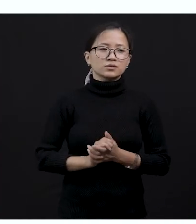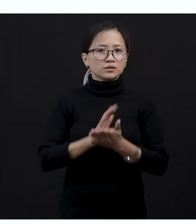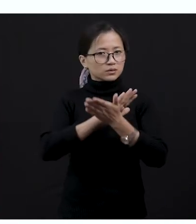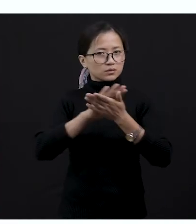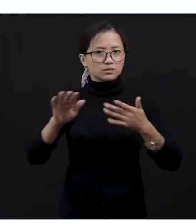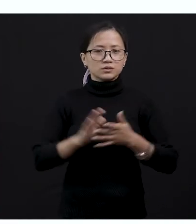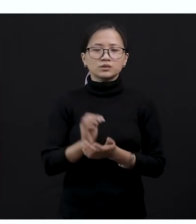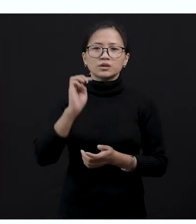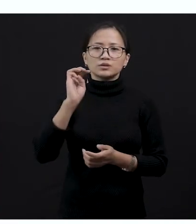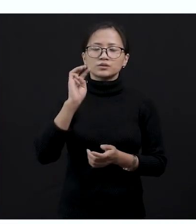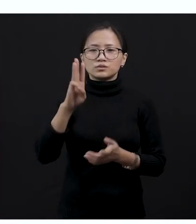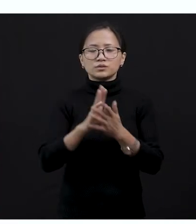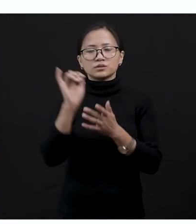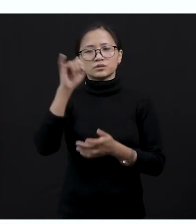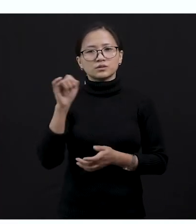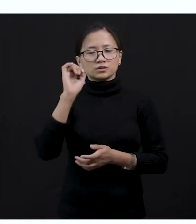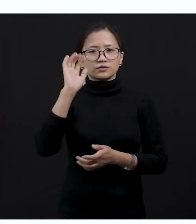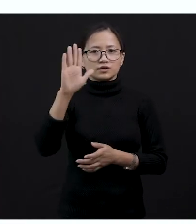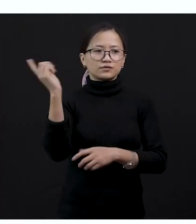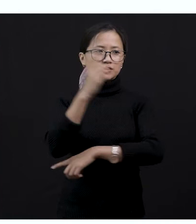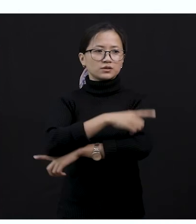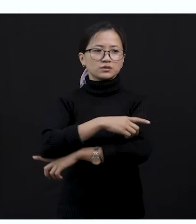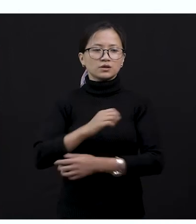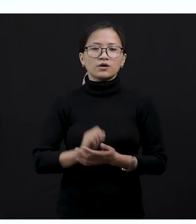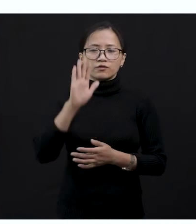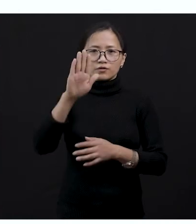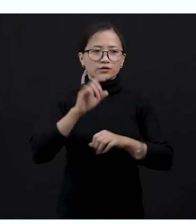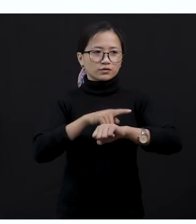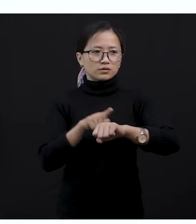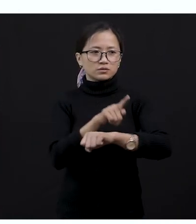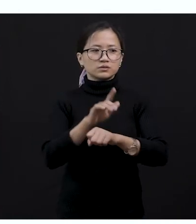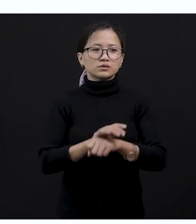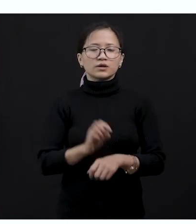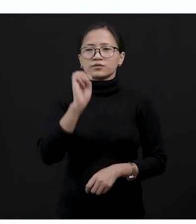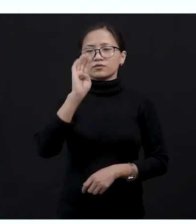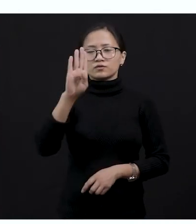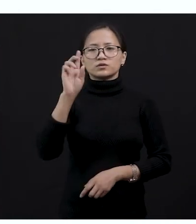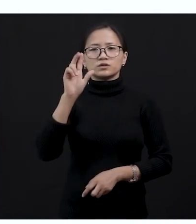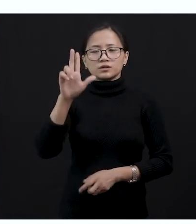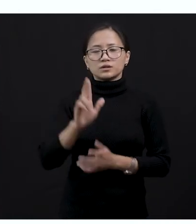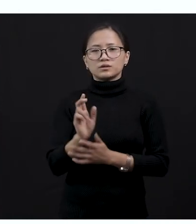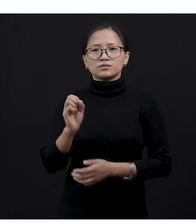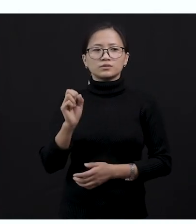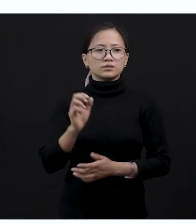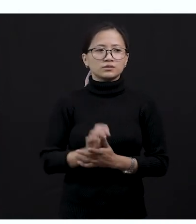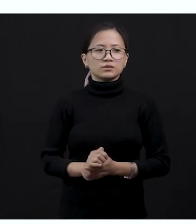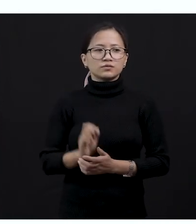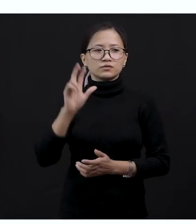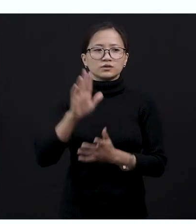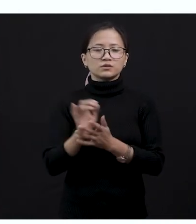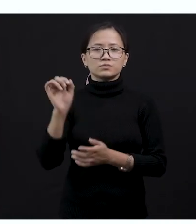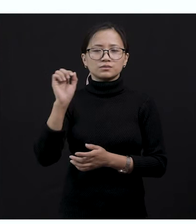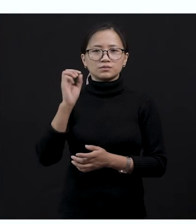complete one revolution, it takes 365 days, 5 hours and 45